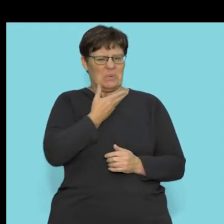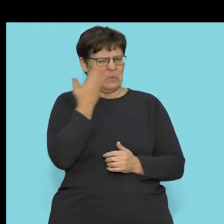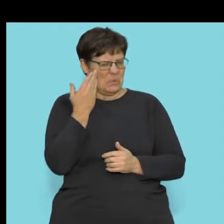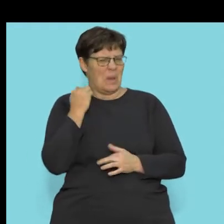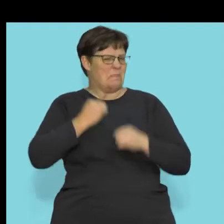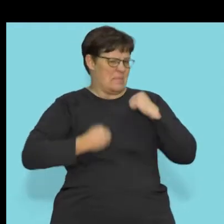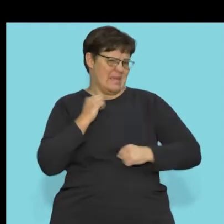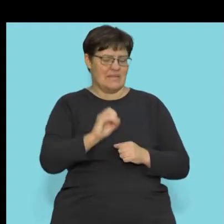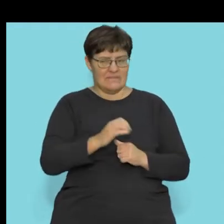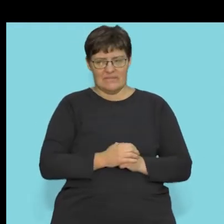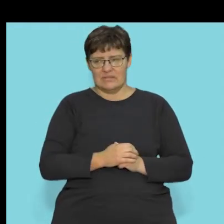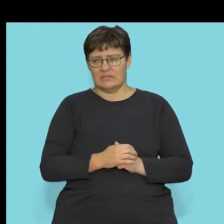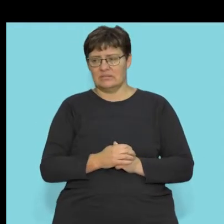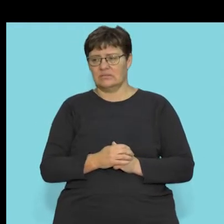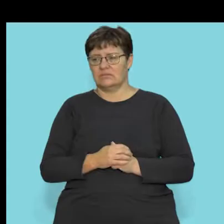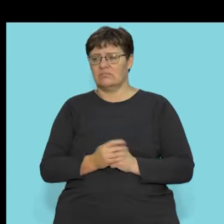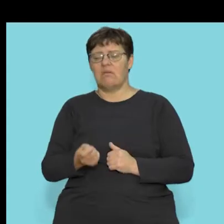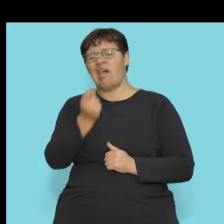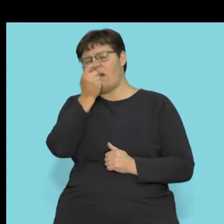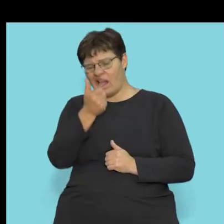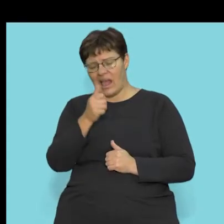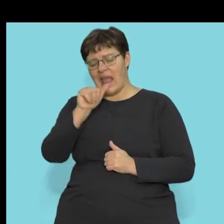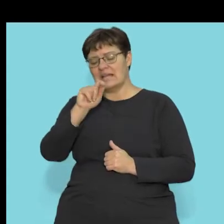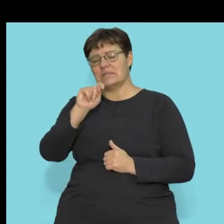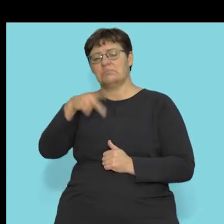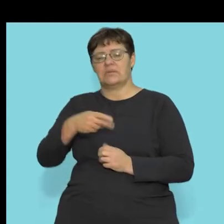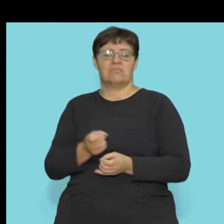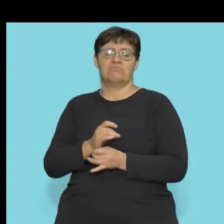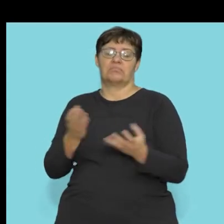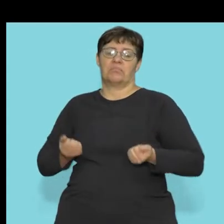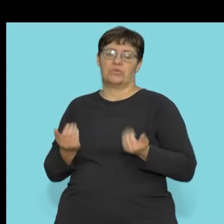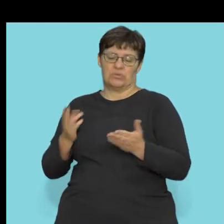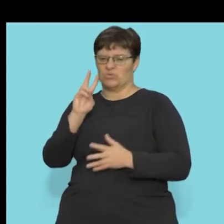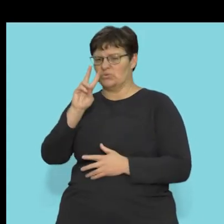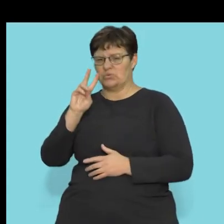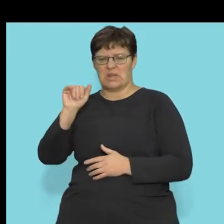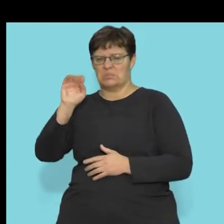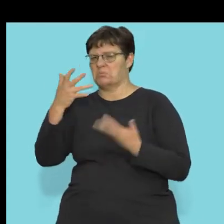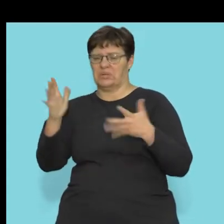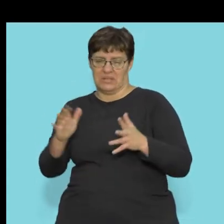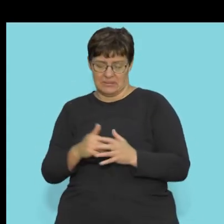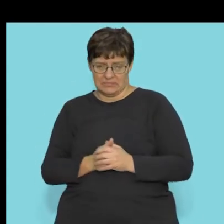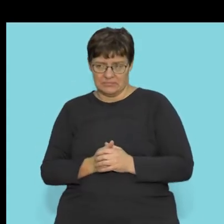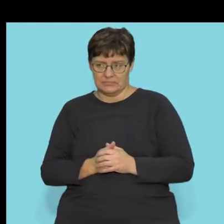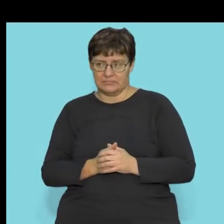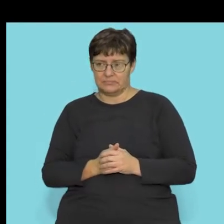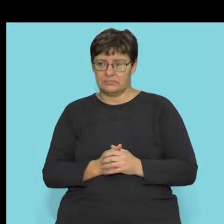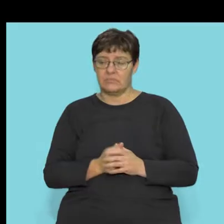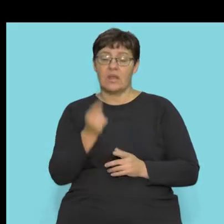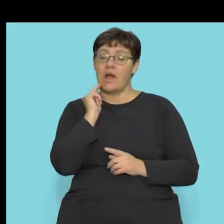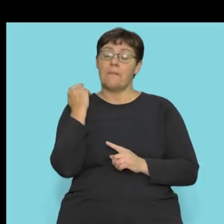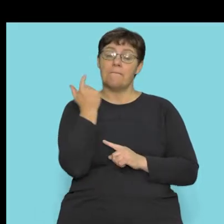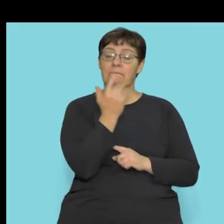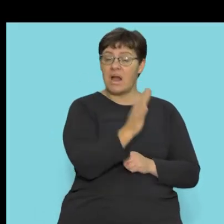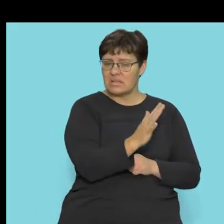pain. During this process, only a small amount of ATP is produced. However, this process